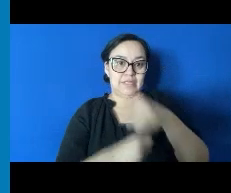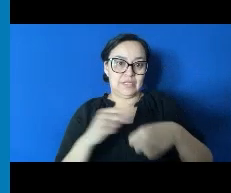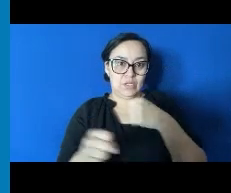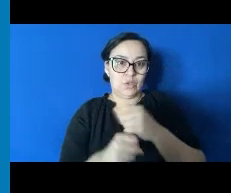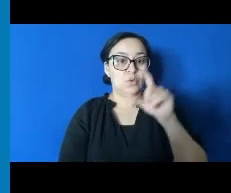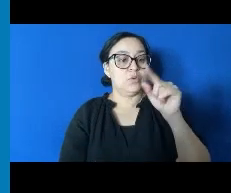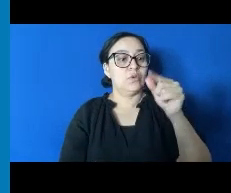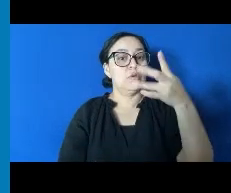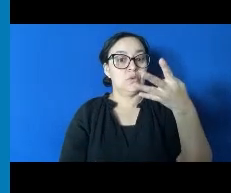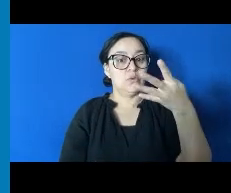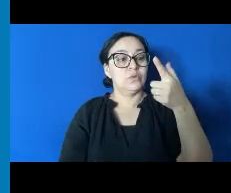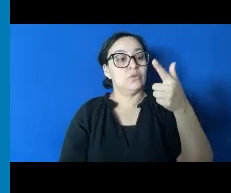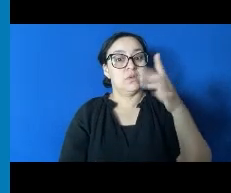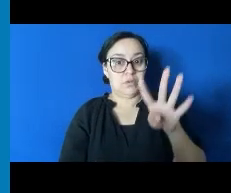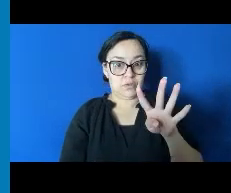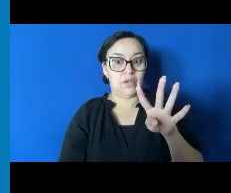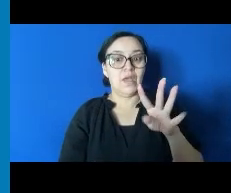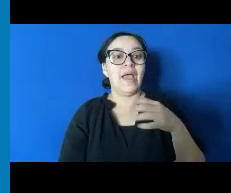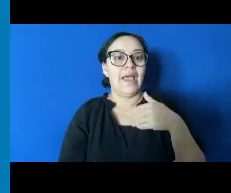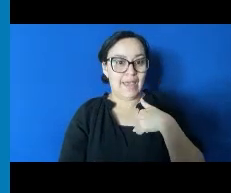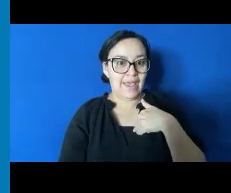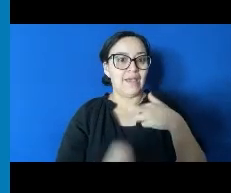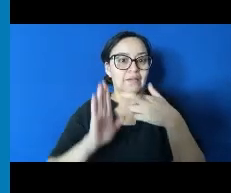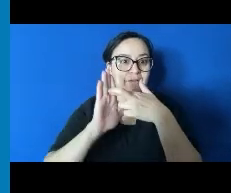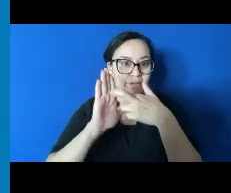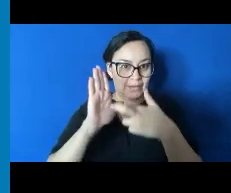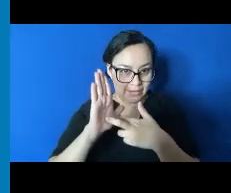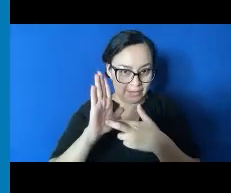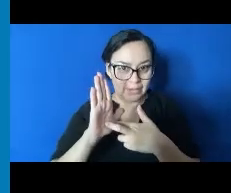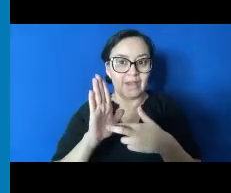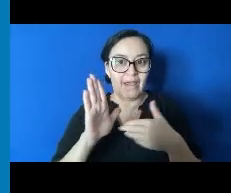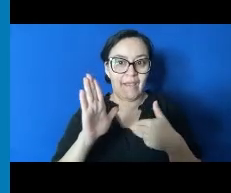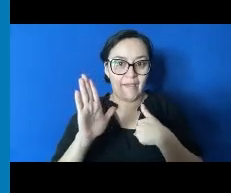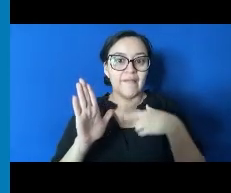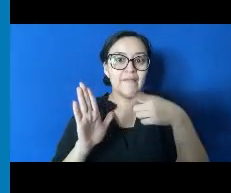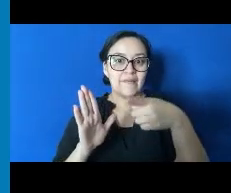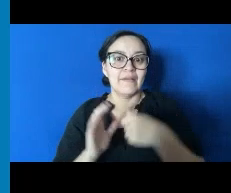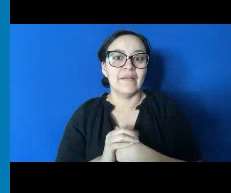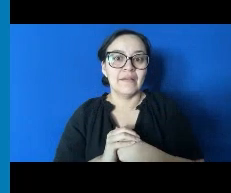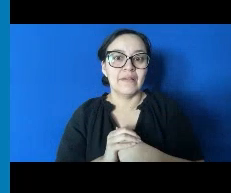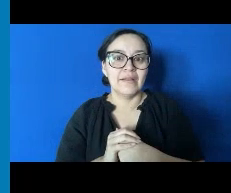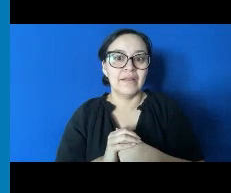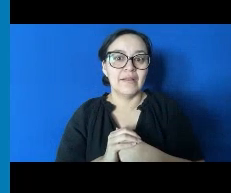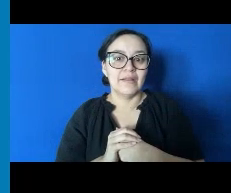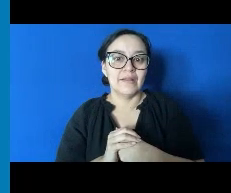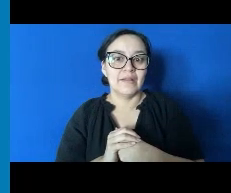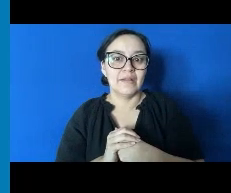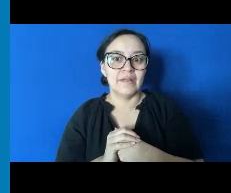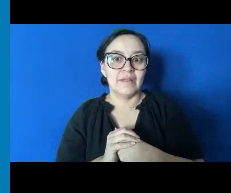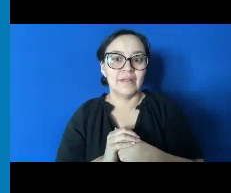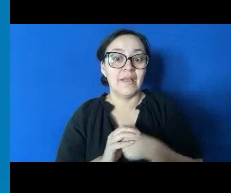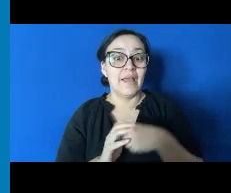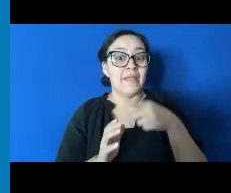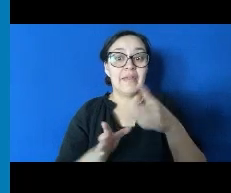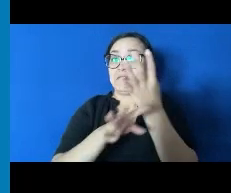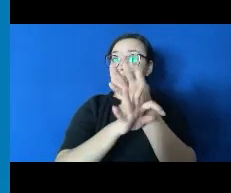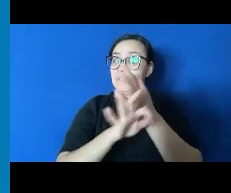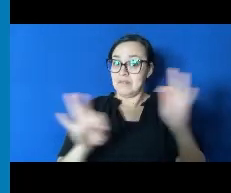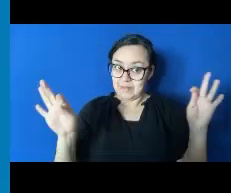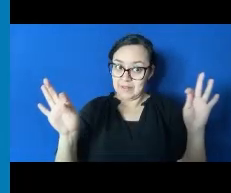2024. There's a link. It is in the YMCA. This